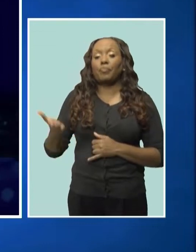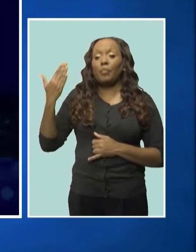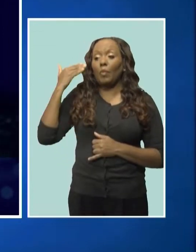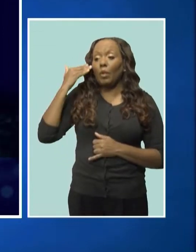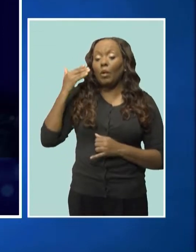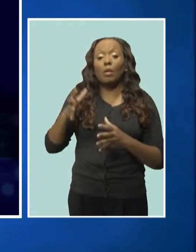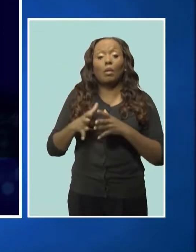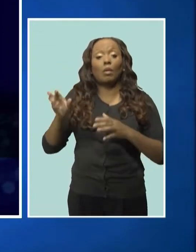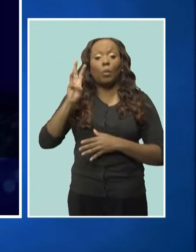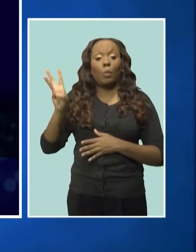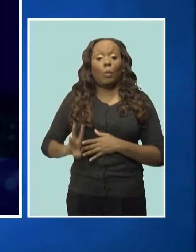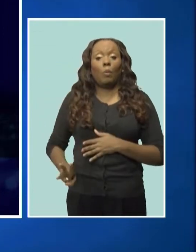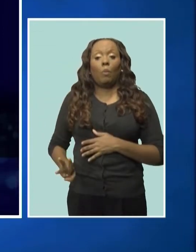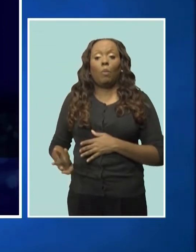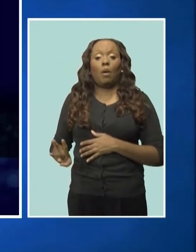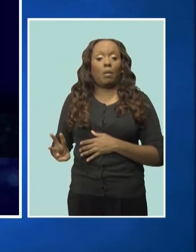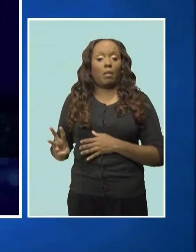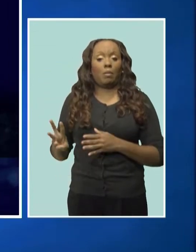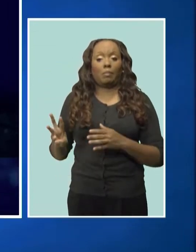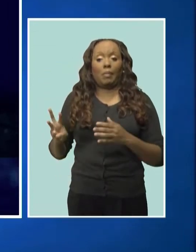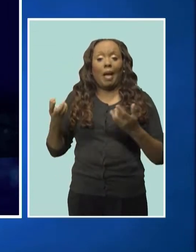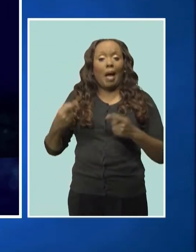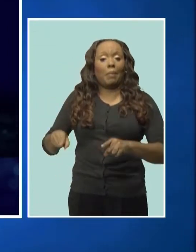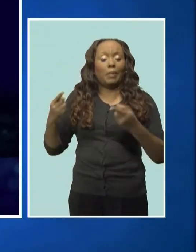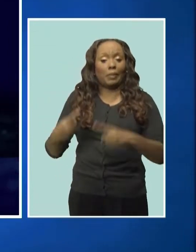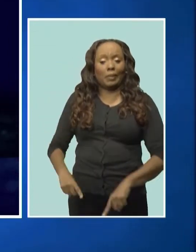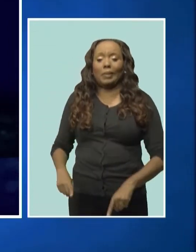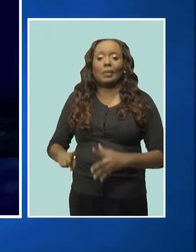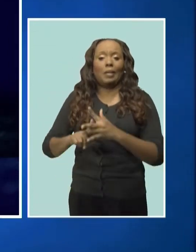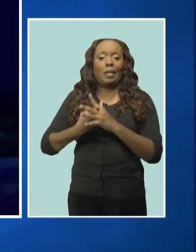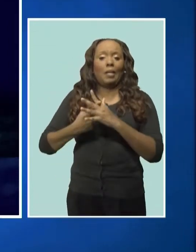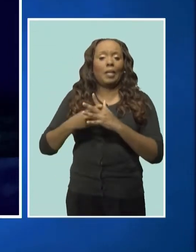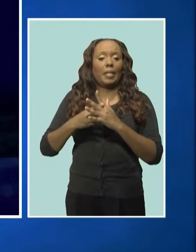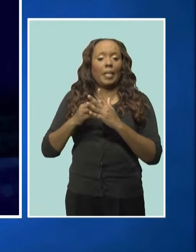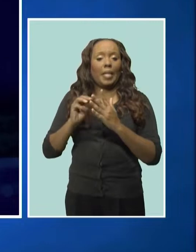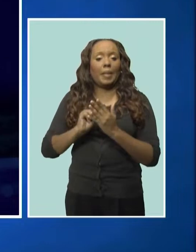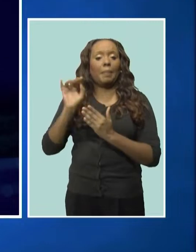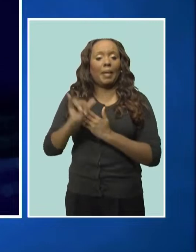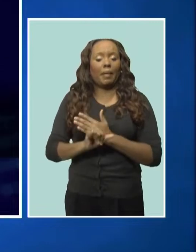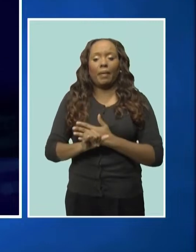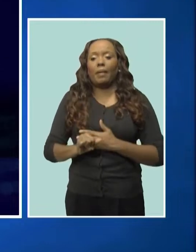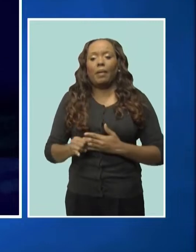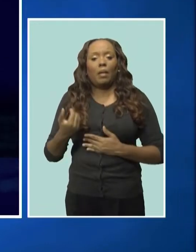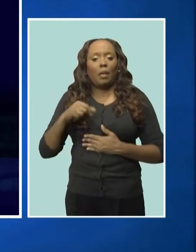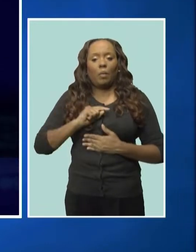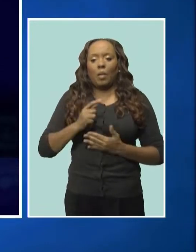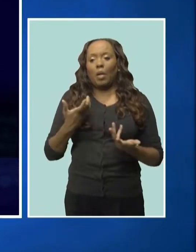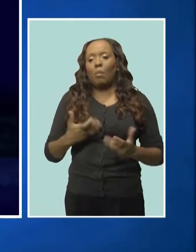May, right? And what we don't want is to be caught with our pants down.